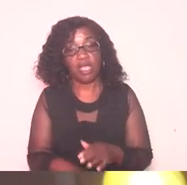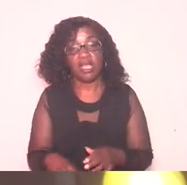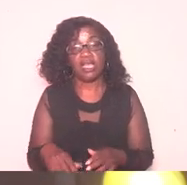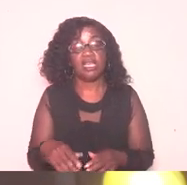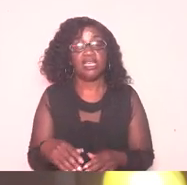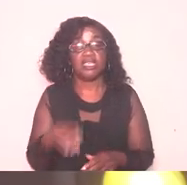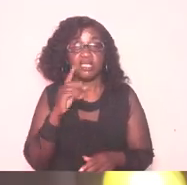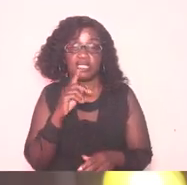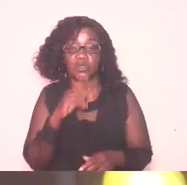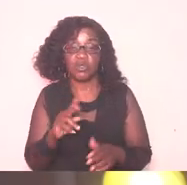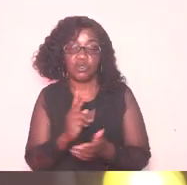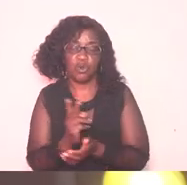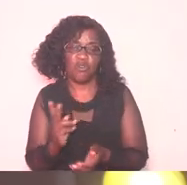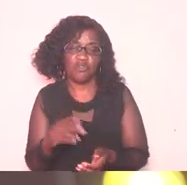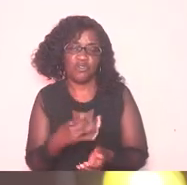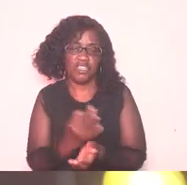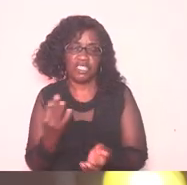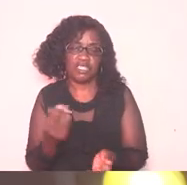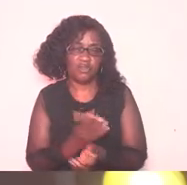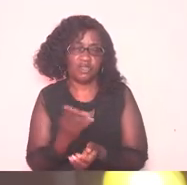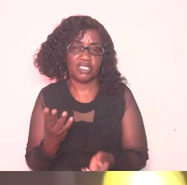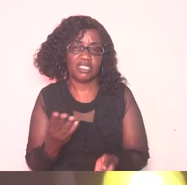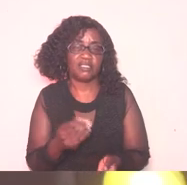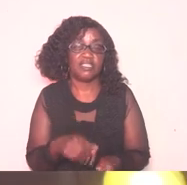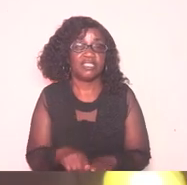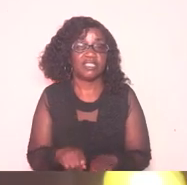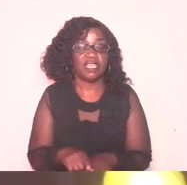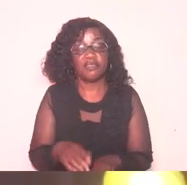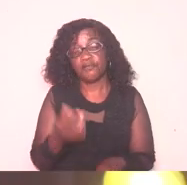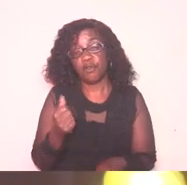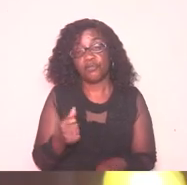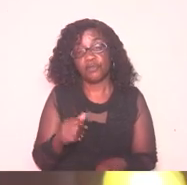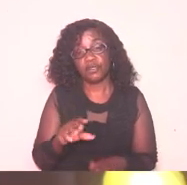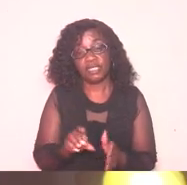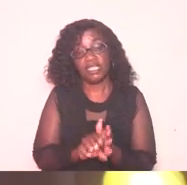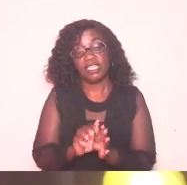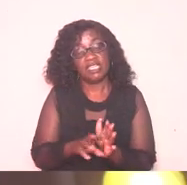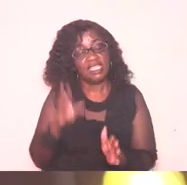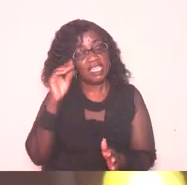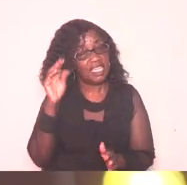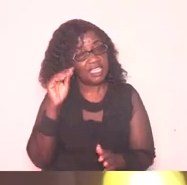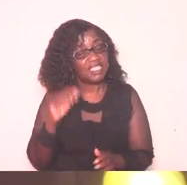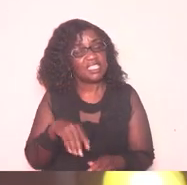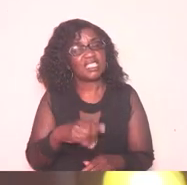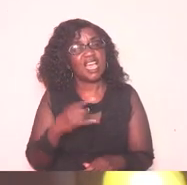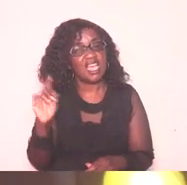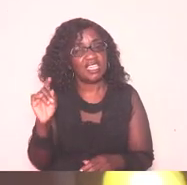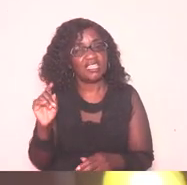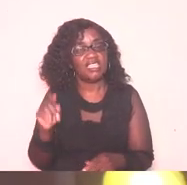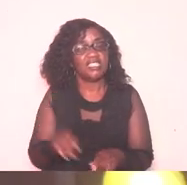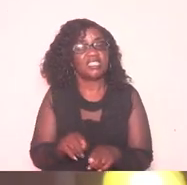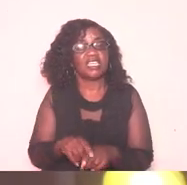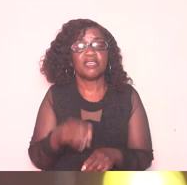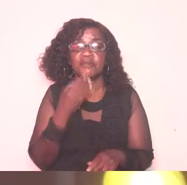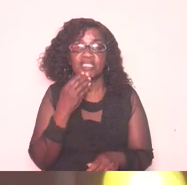consent that are still at the ages of 12 or 13 or 14, right? We take precedent from those particular nations and learn that there is high levels of like child trafficking,